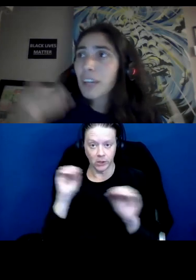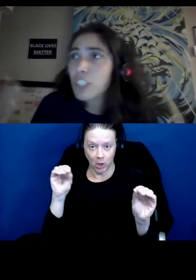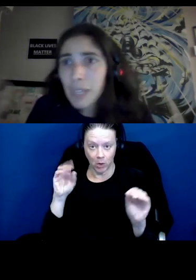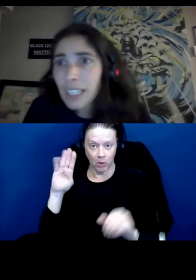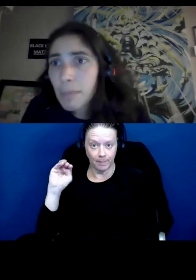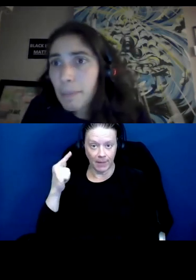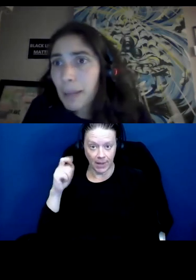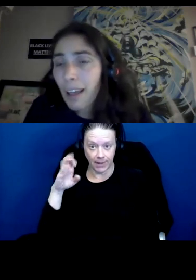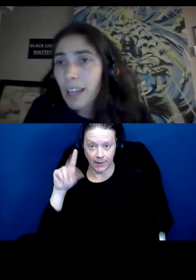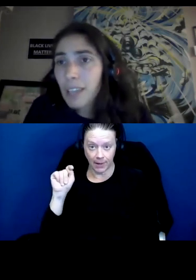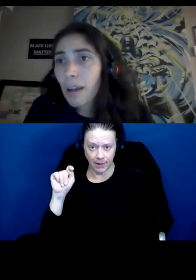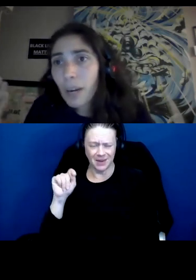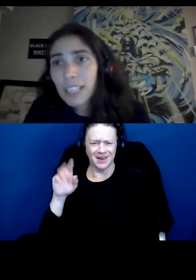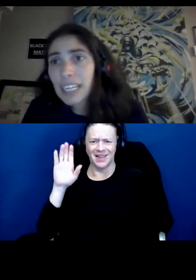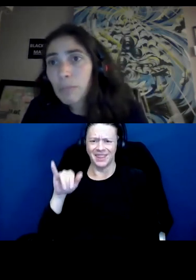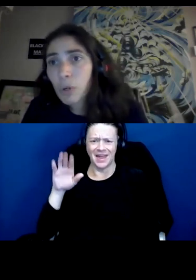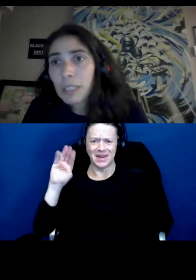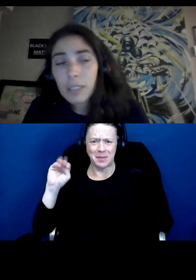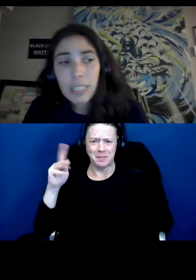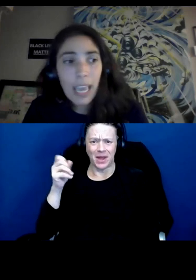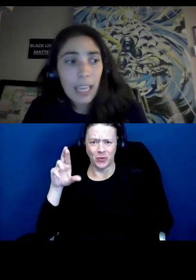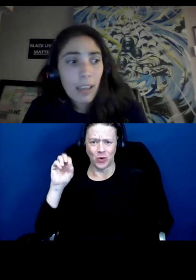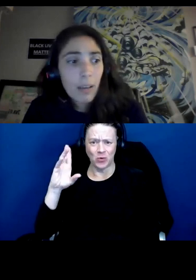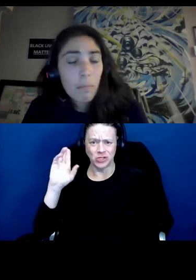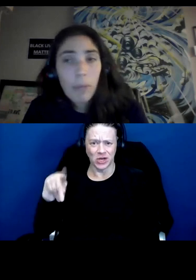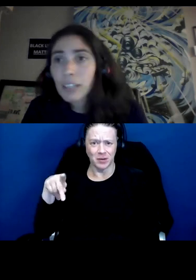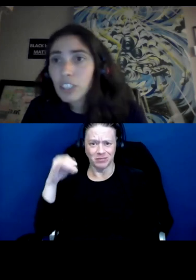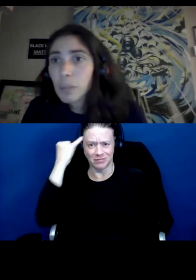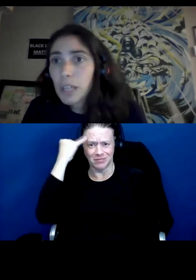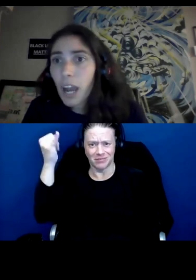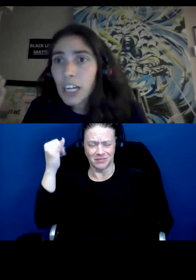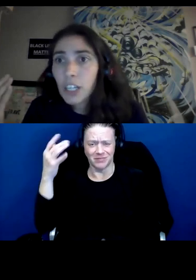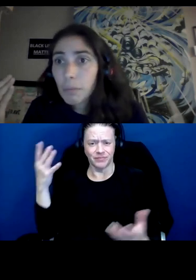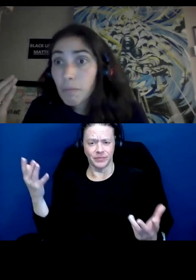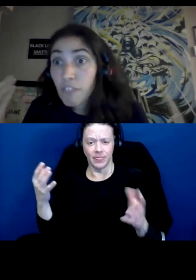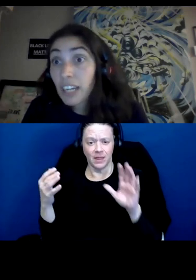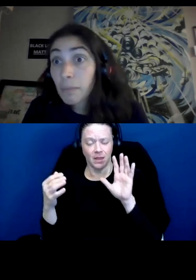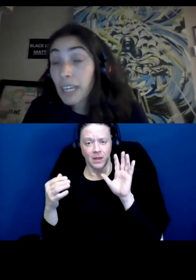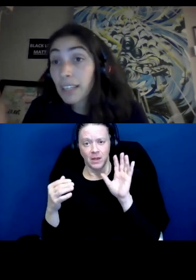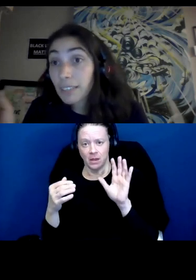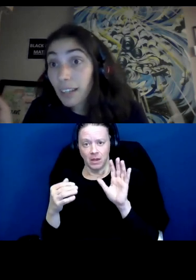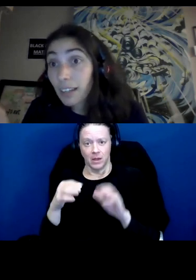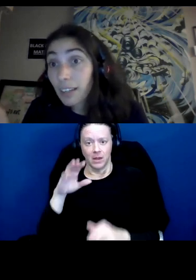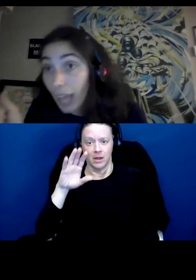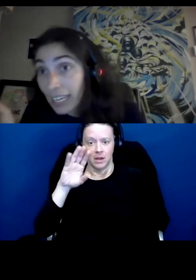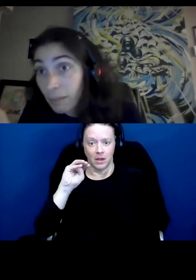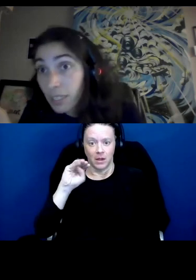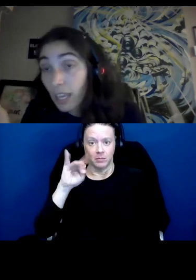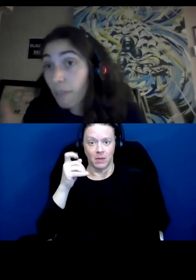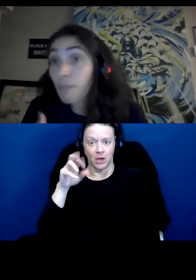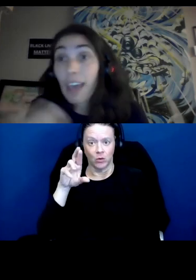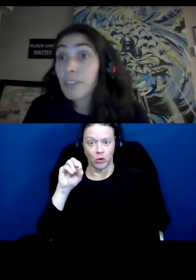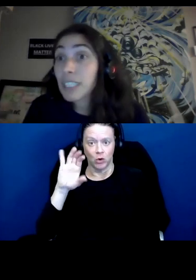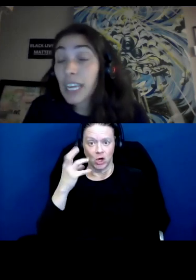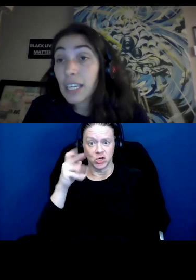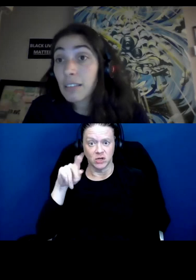The microchip thing comes up a lot, so I want to take a moment to say microchips are very big items. If